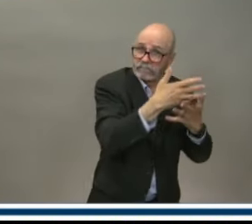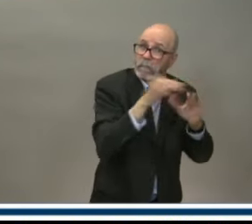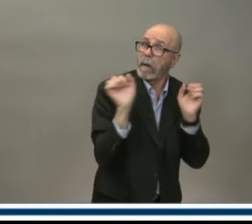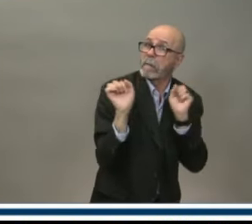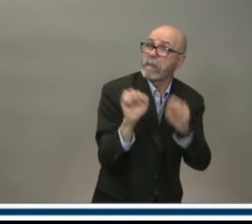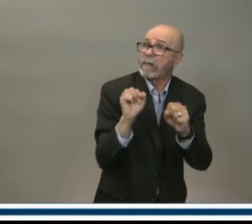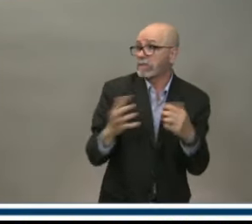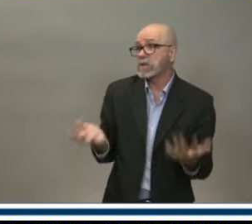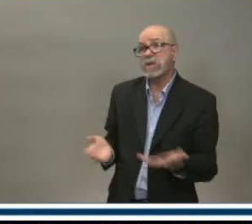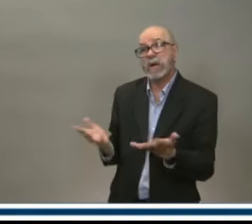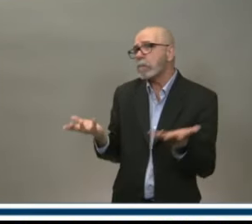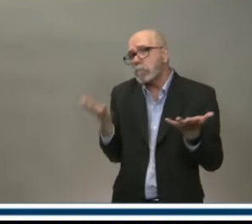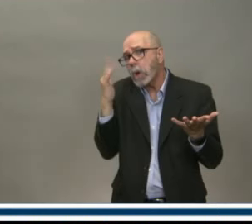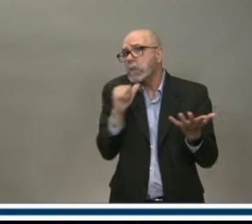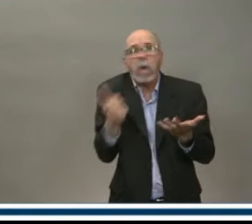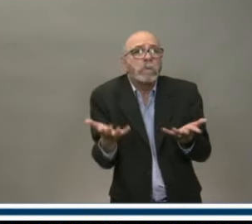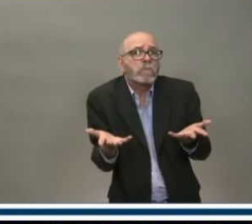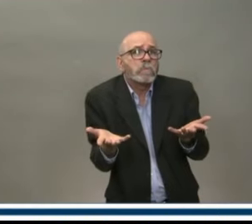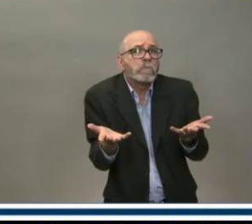be a possibility in the future?